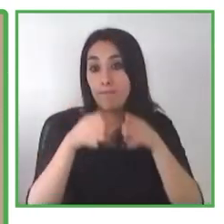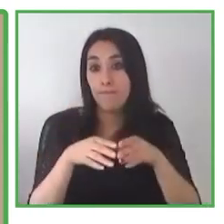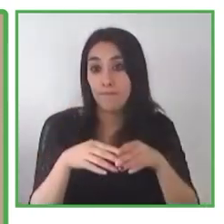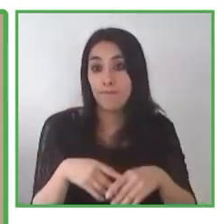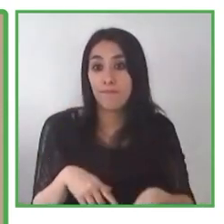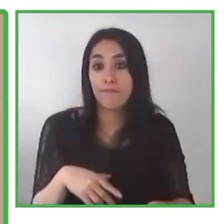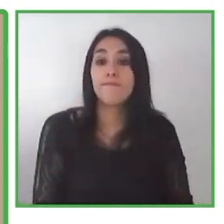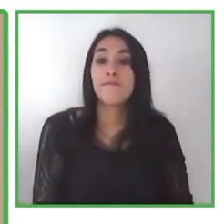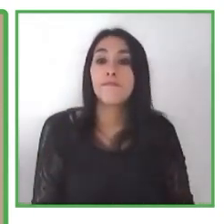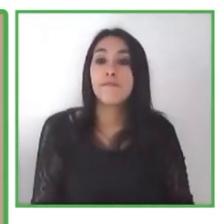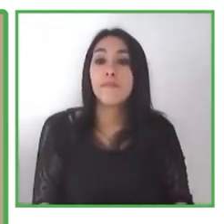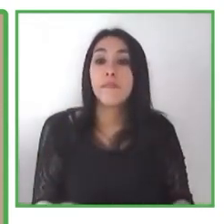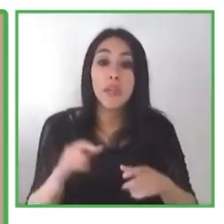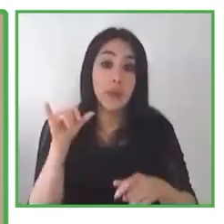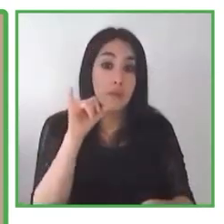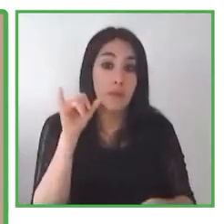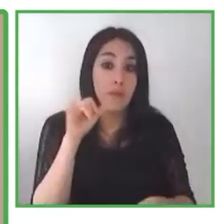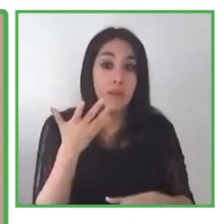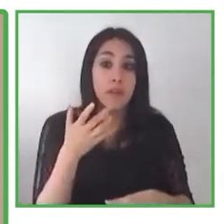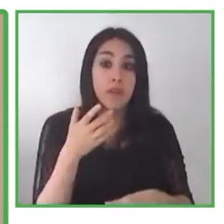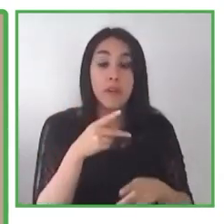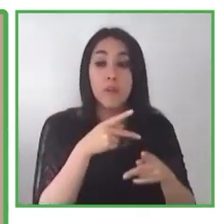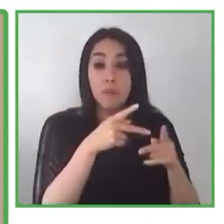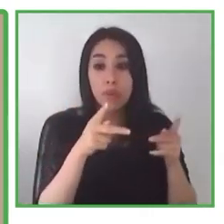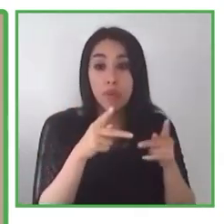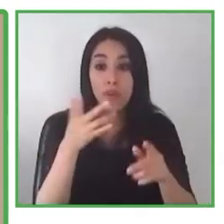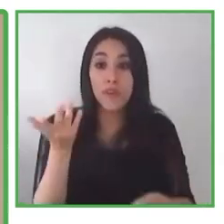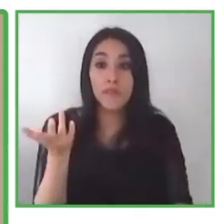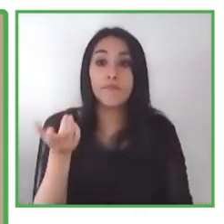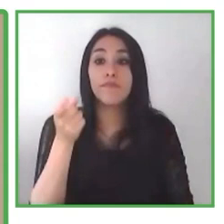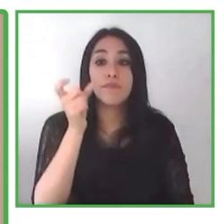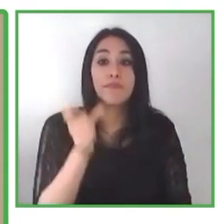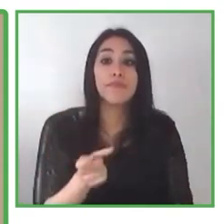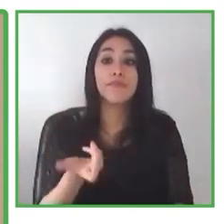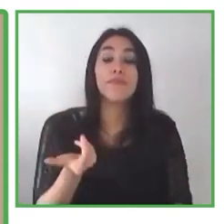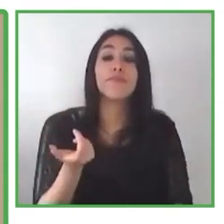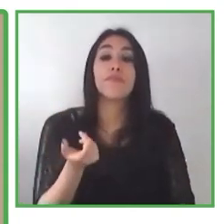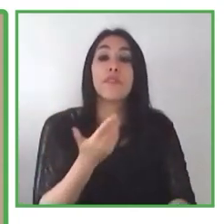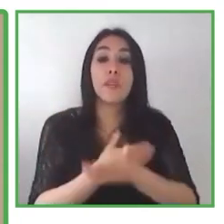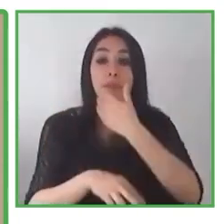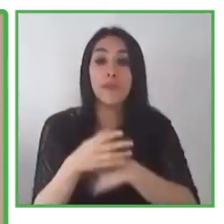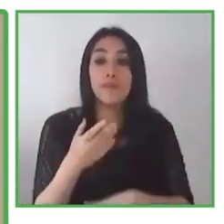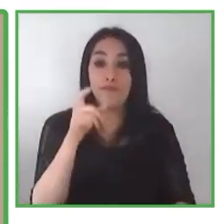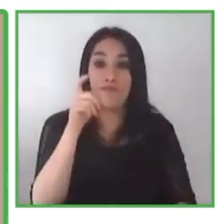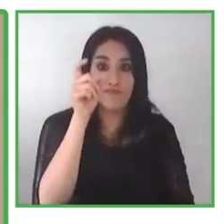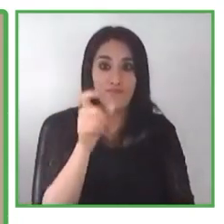this aims to guarantee or ensure possibilities